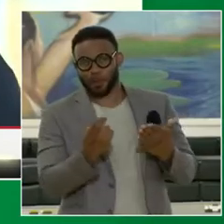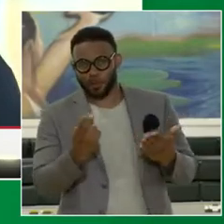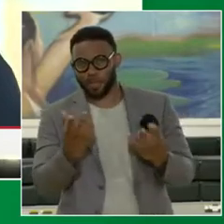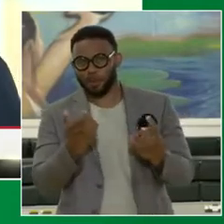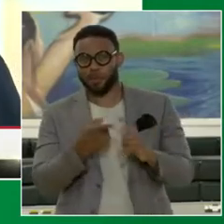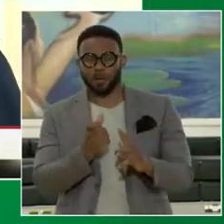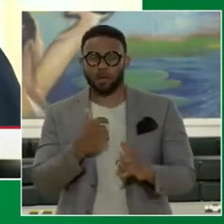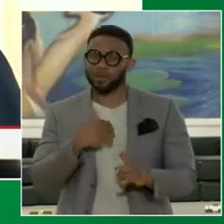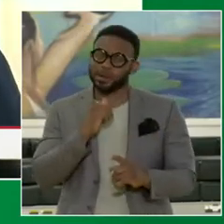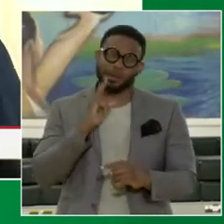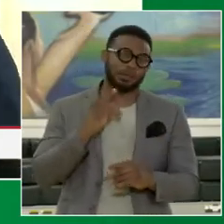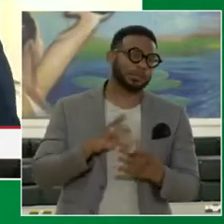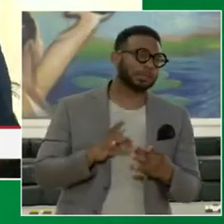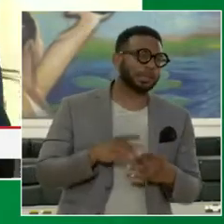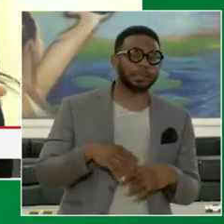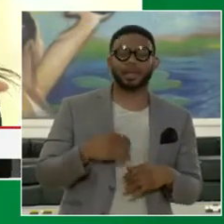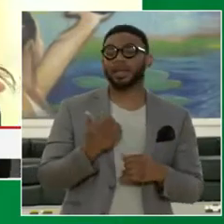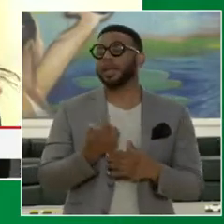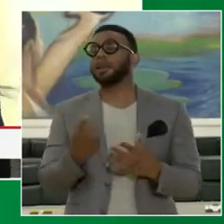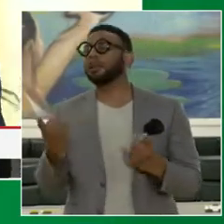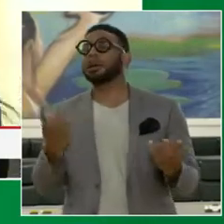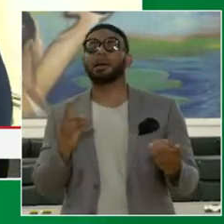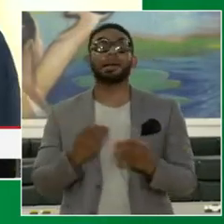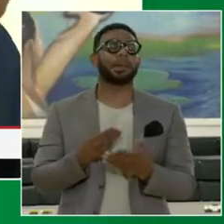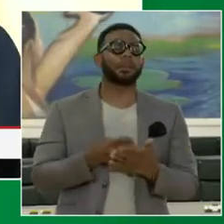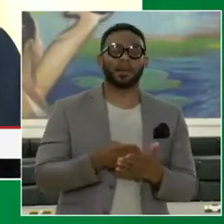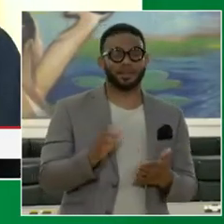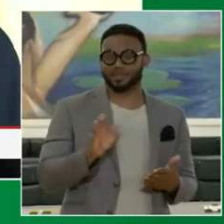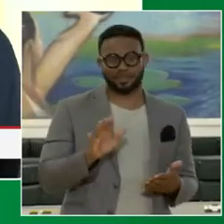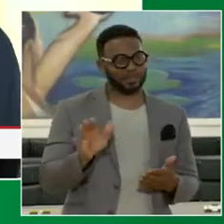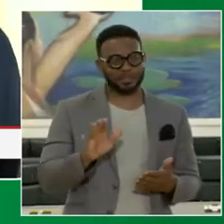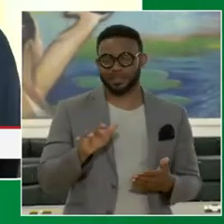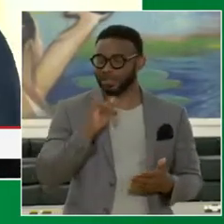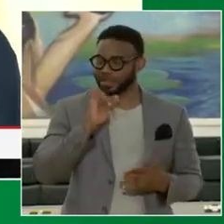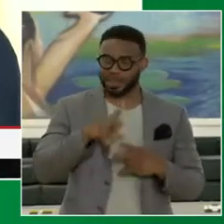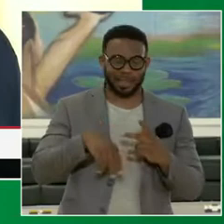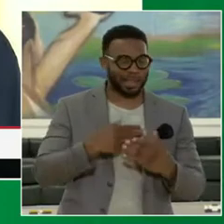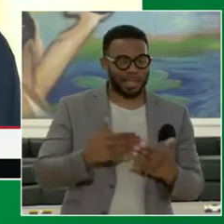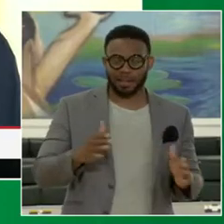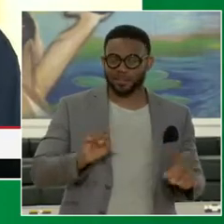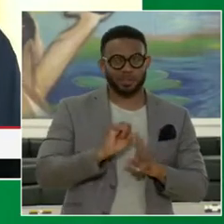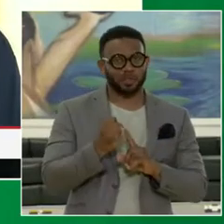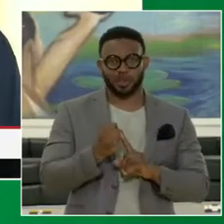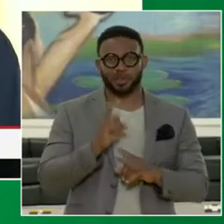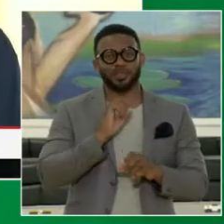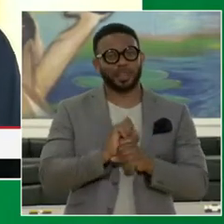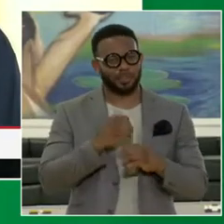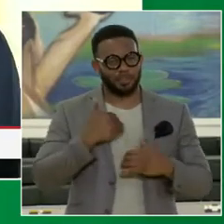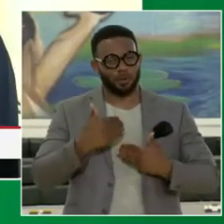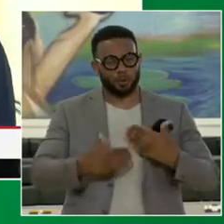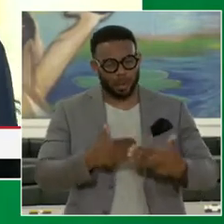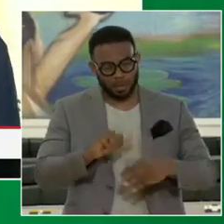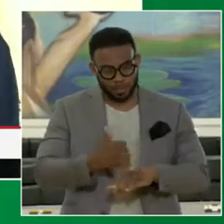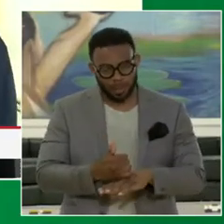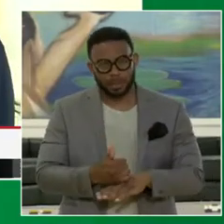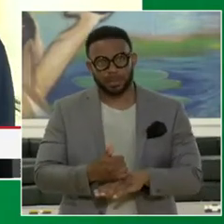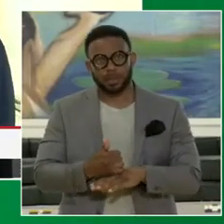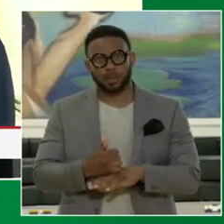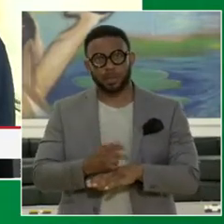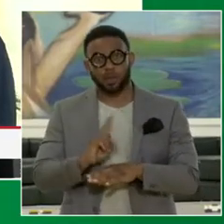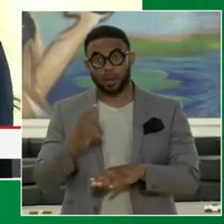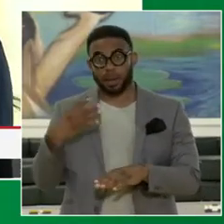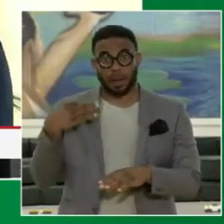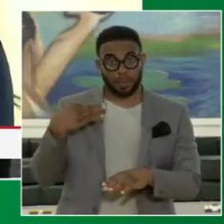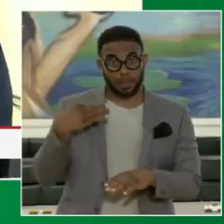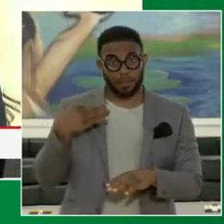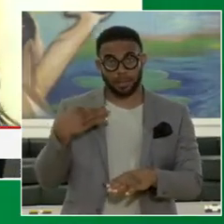coming from. So we're not just saying anybody can get money, right? Like that's right. It's not that kind of a situation. We definitely have a process in place where the